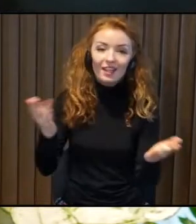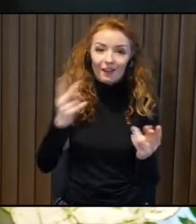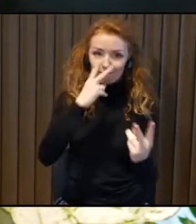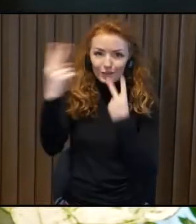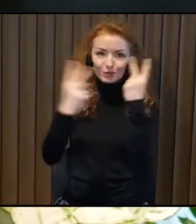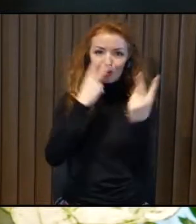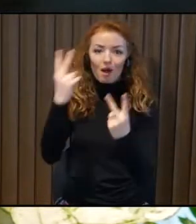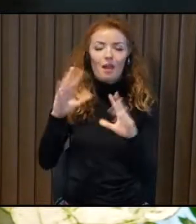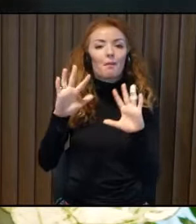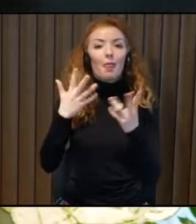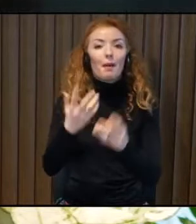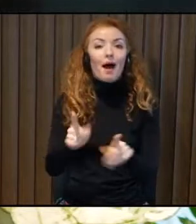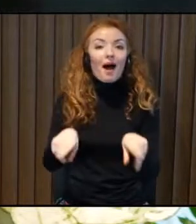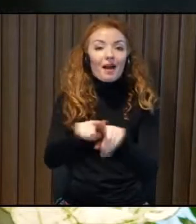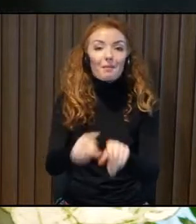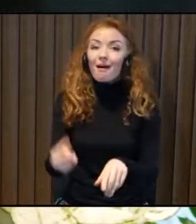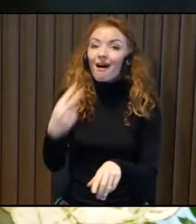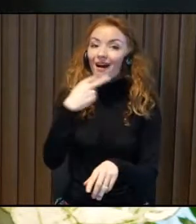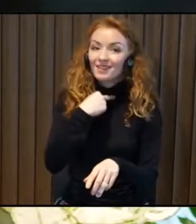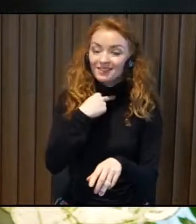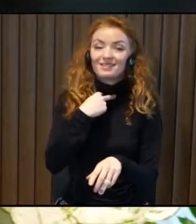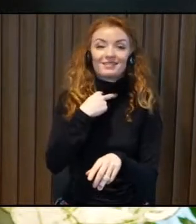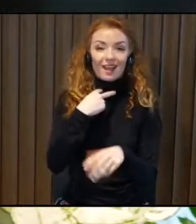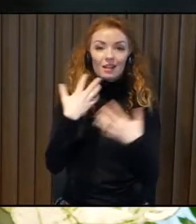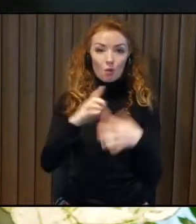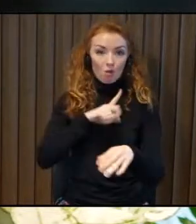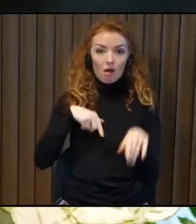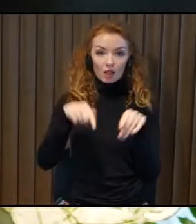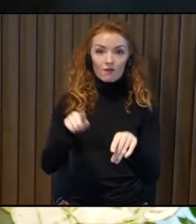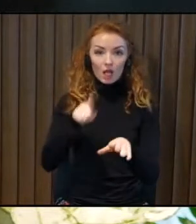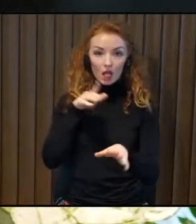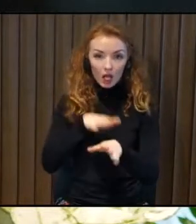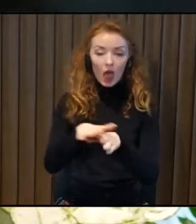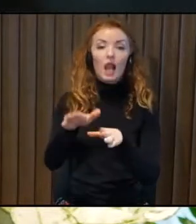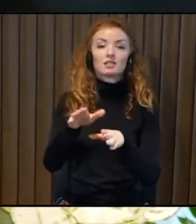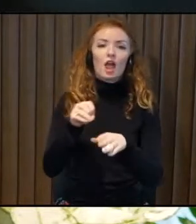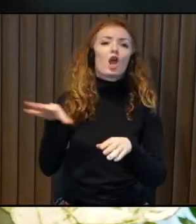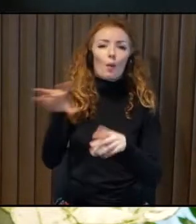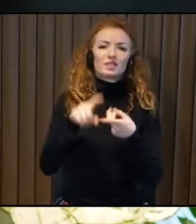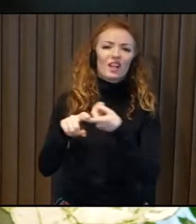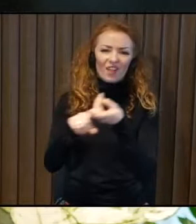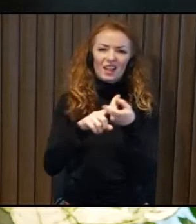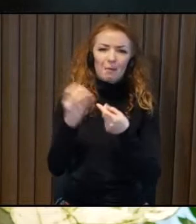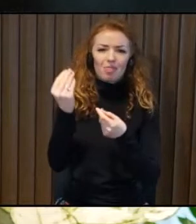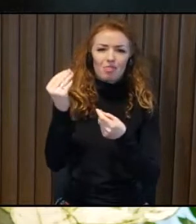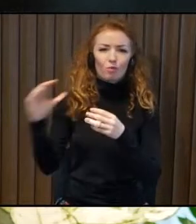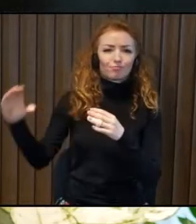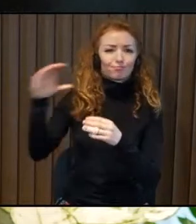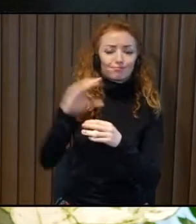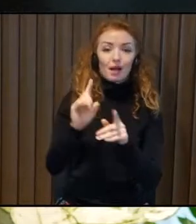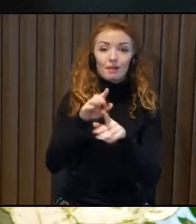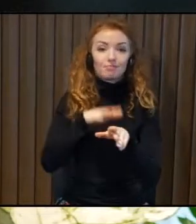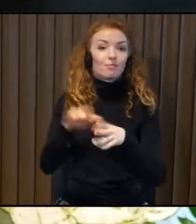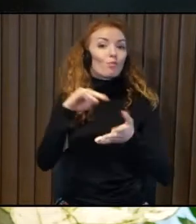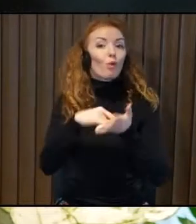done so before, and we would like to show visually and also show the